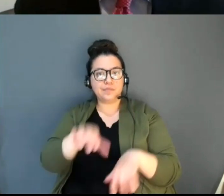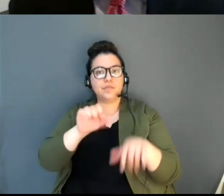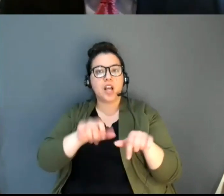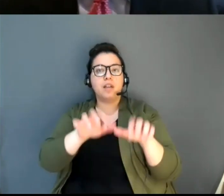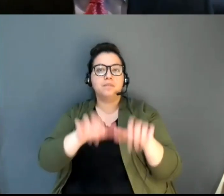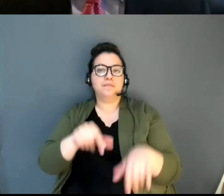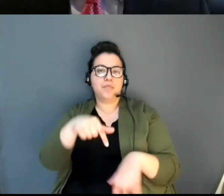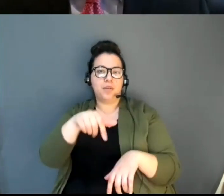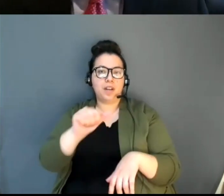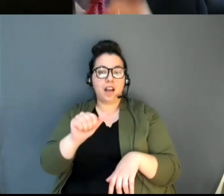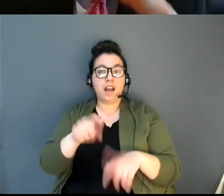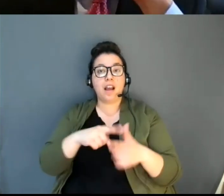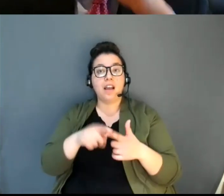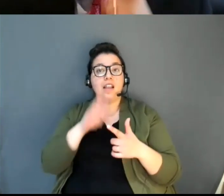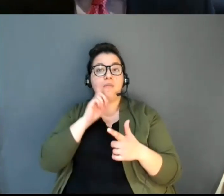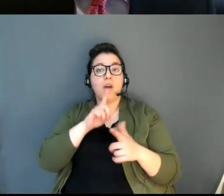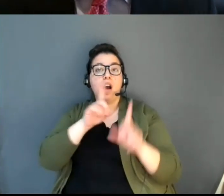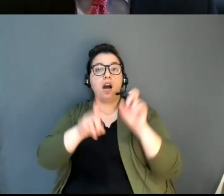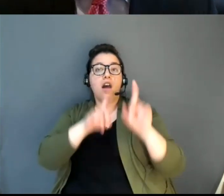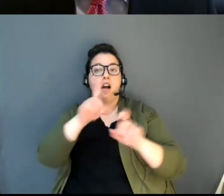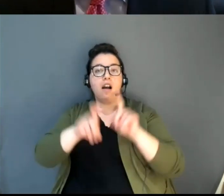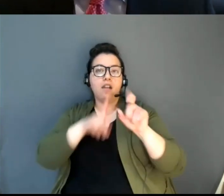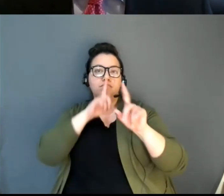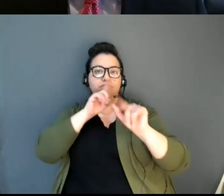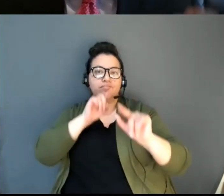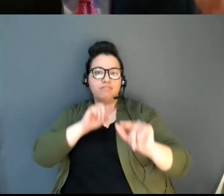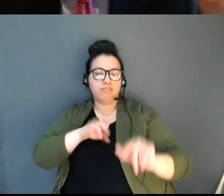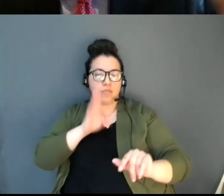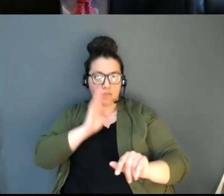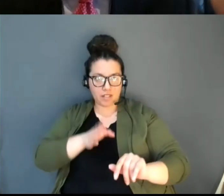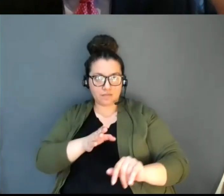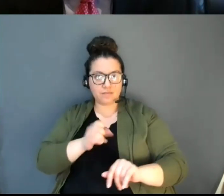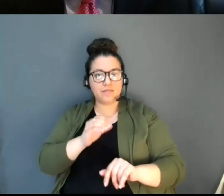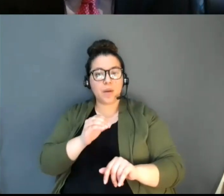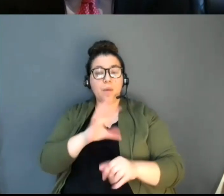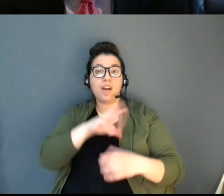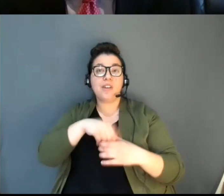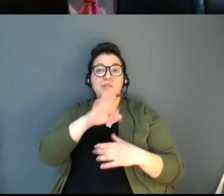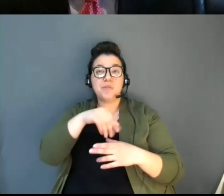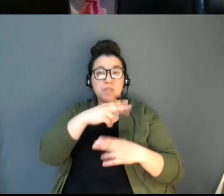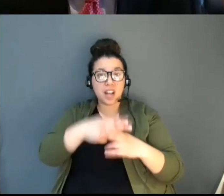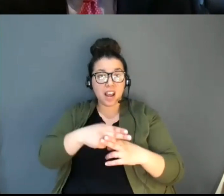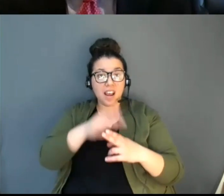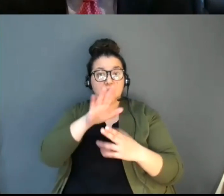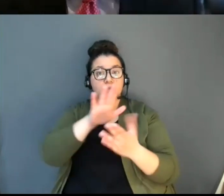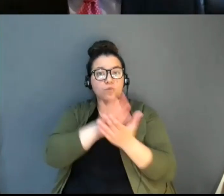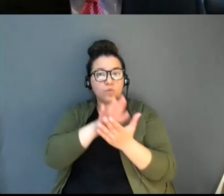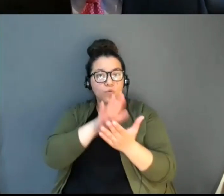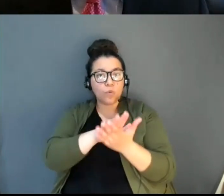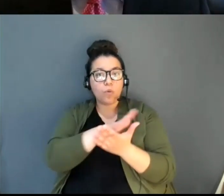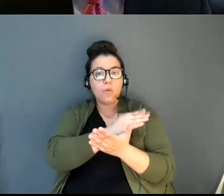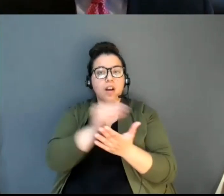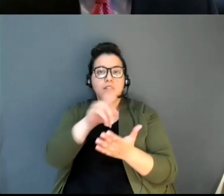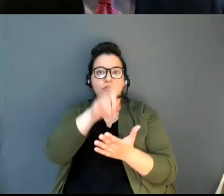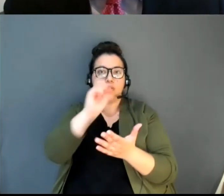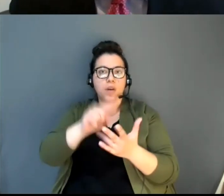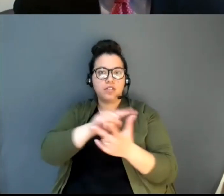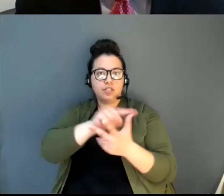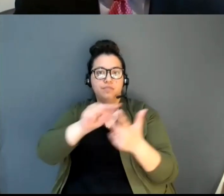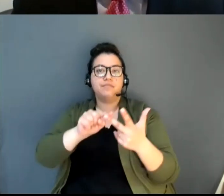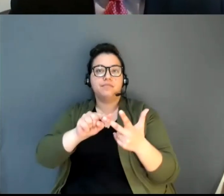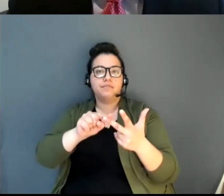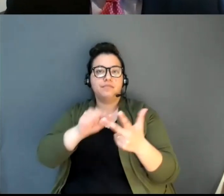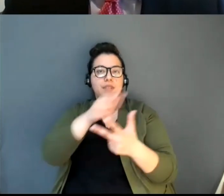questions shortly and we will read them out. Please put your name and your school and your question so we can give you proper credit for